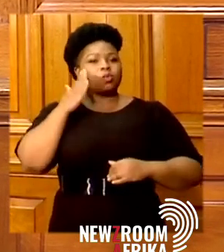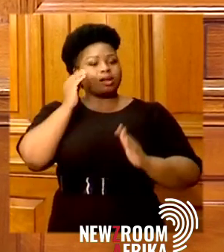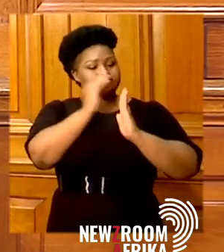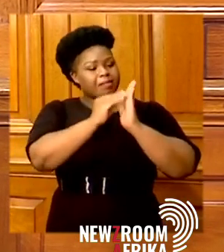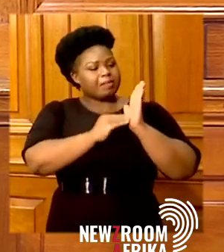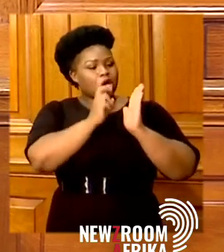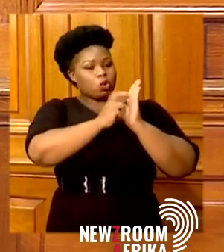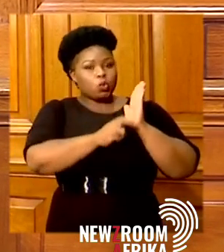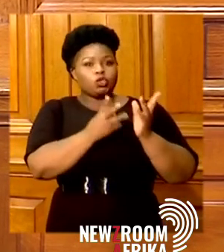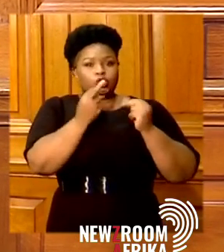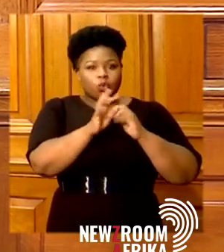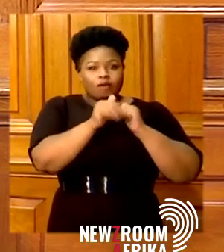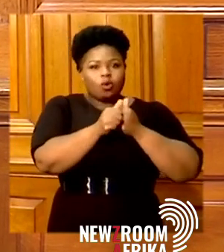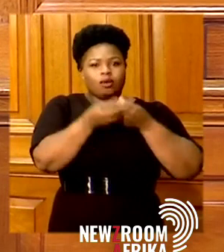gazetted.